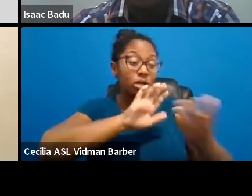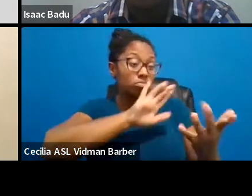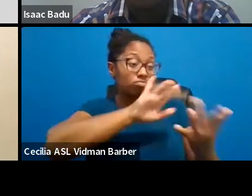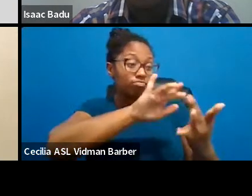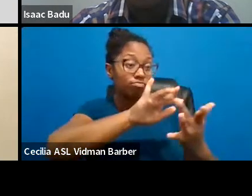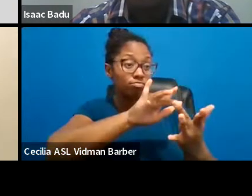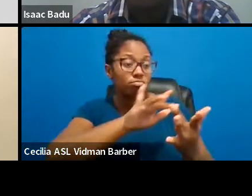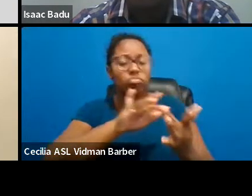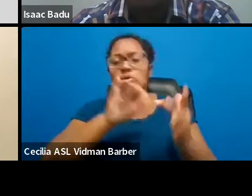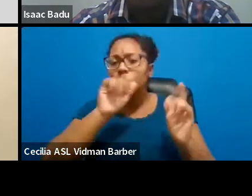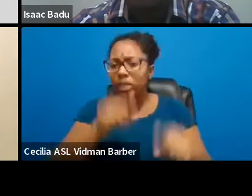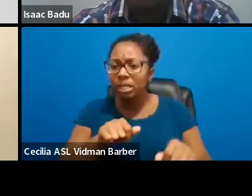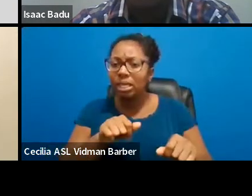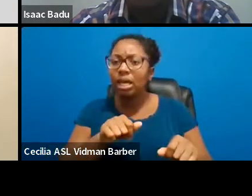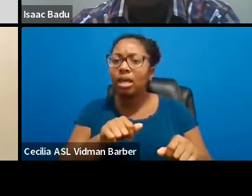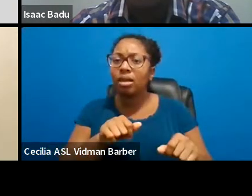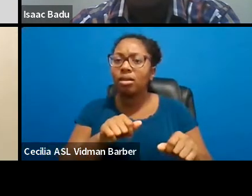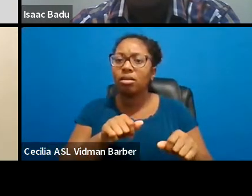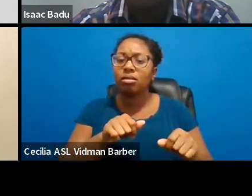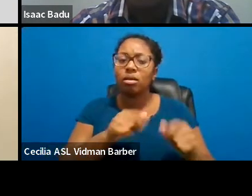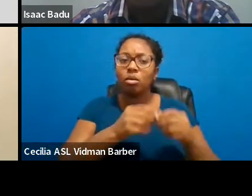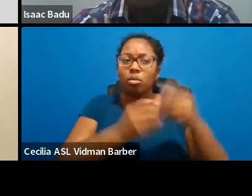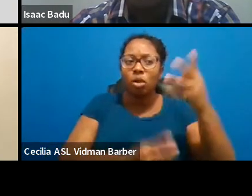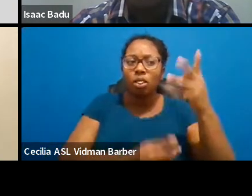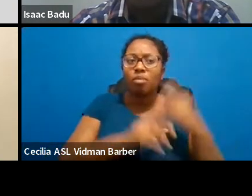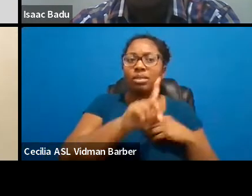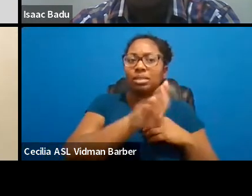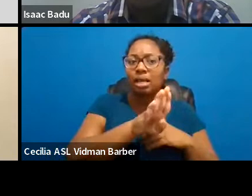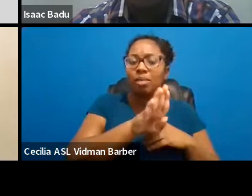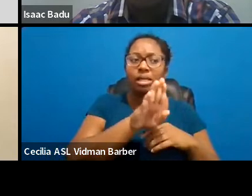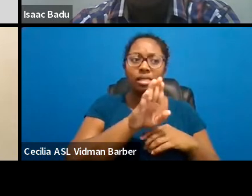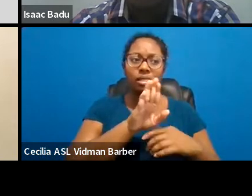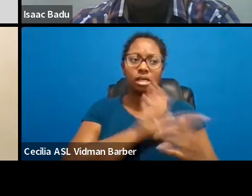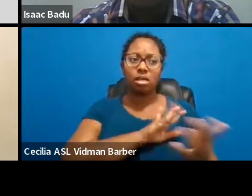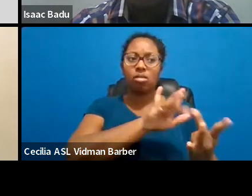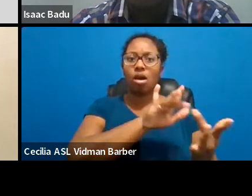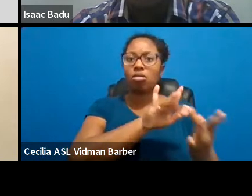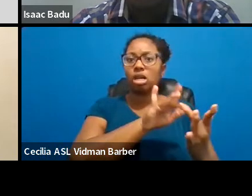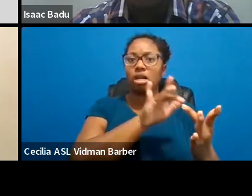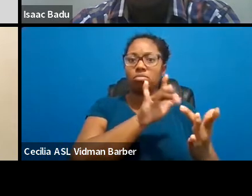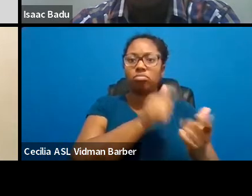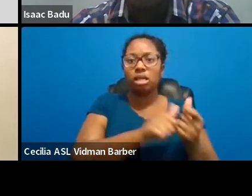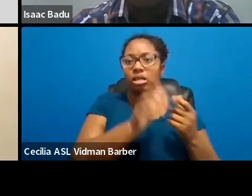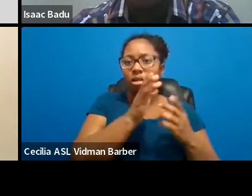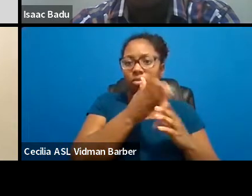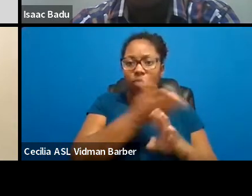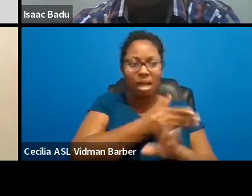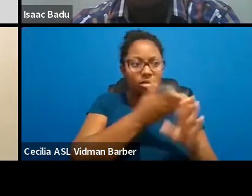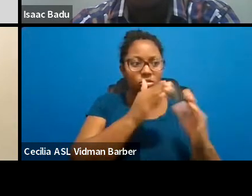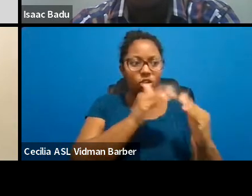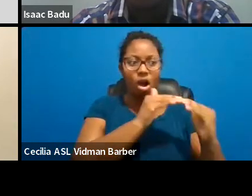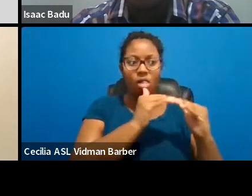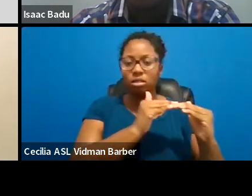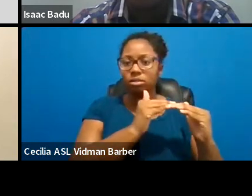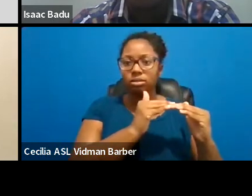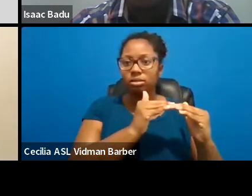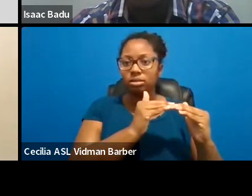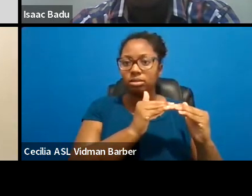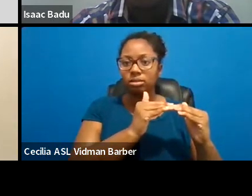dip into that database and reach out to our colleagues who